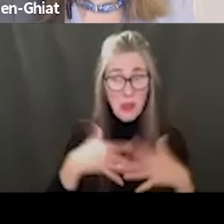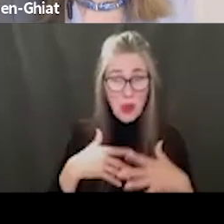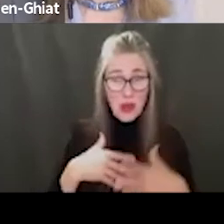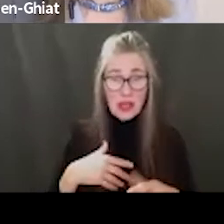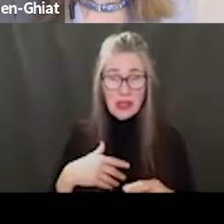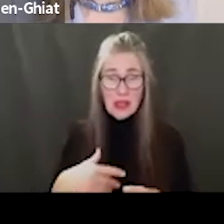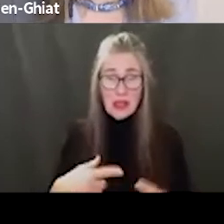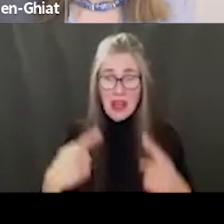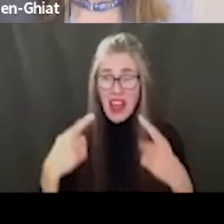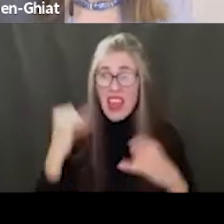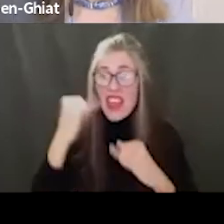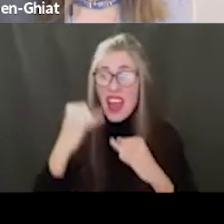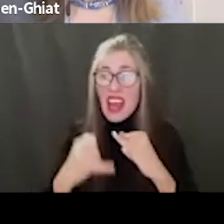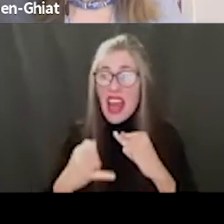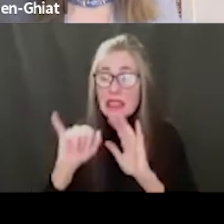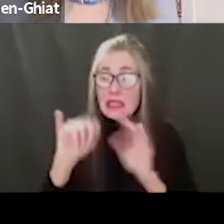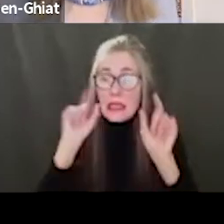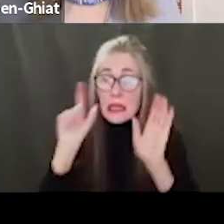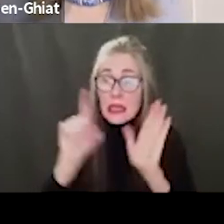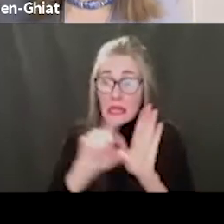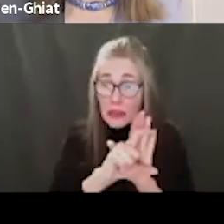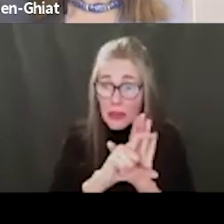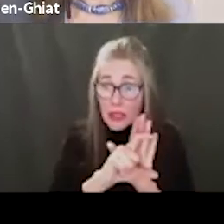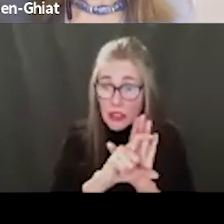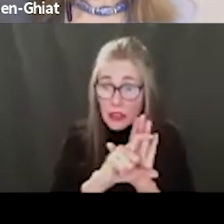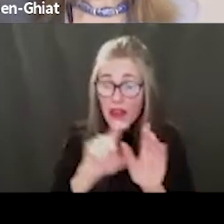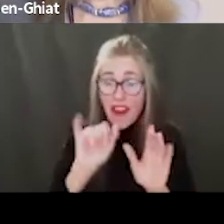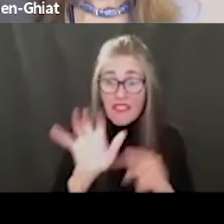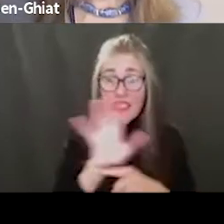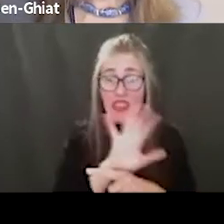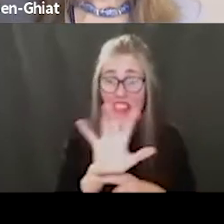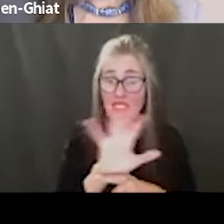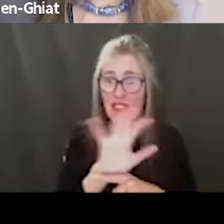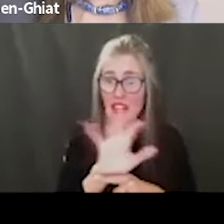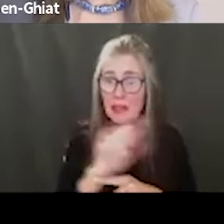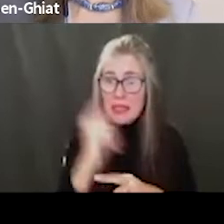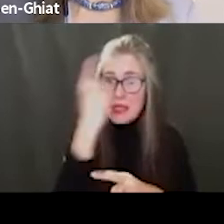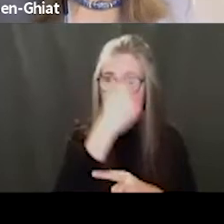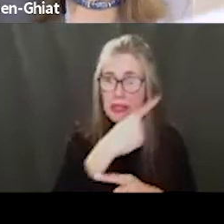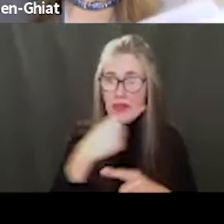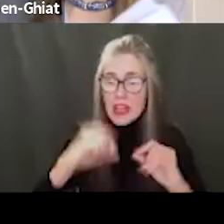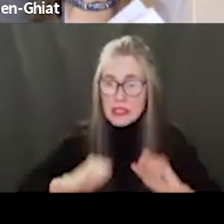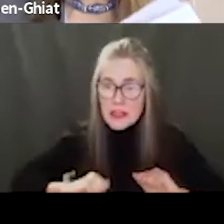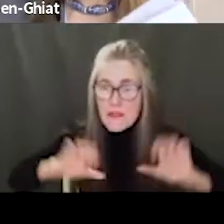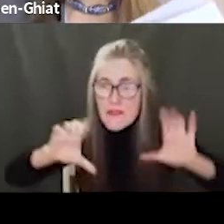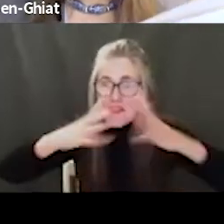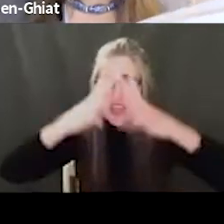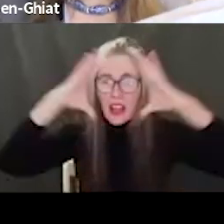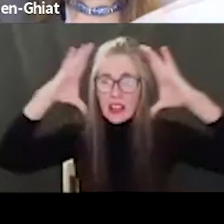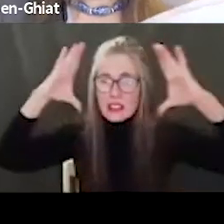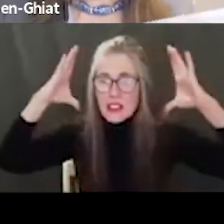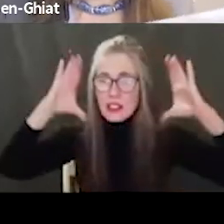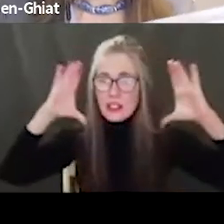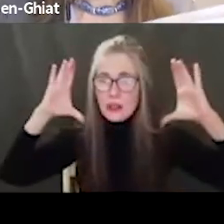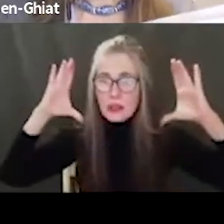is the last image of the film when Trump's face fills the screen. And I